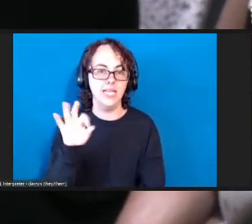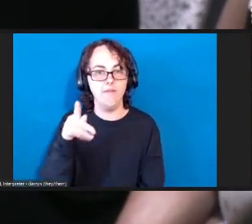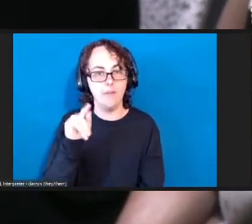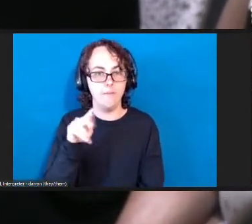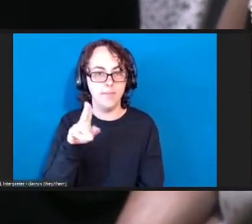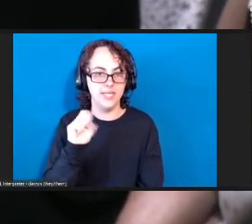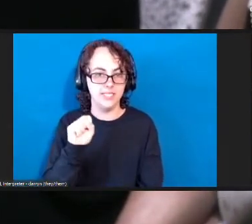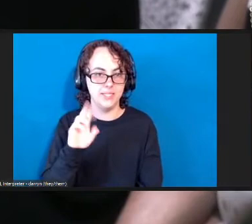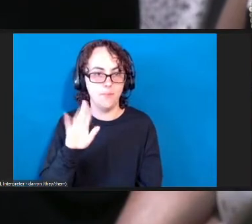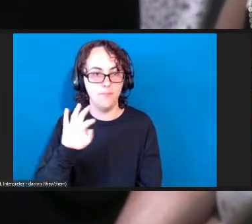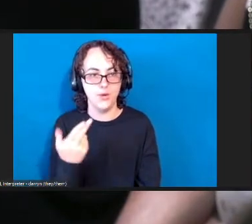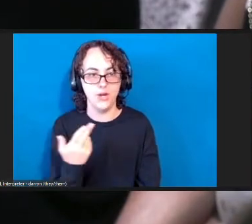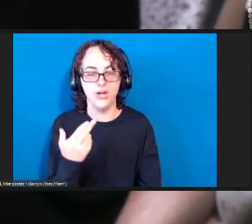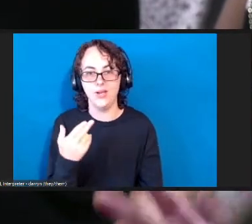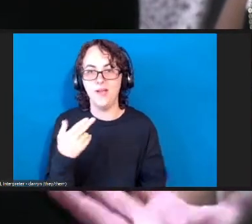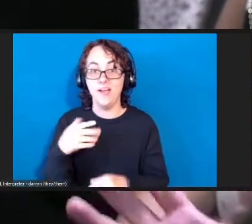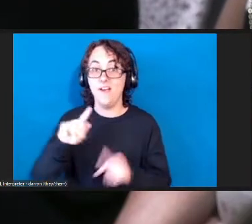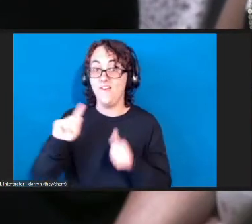position is yet, so